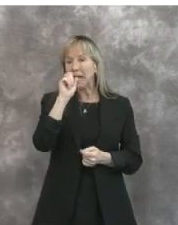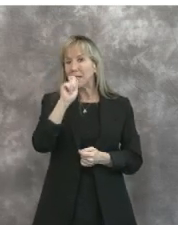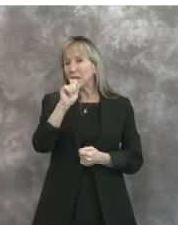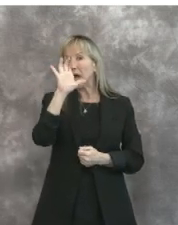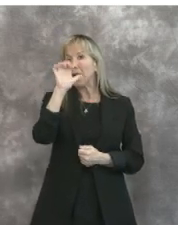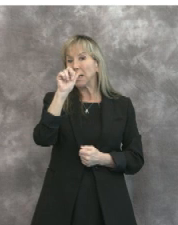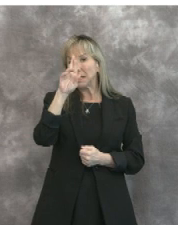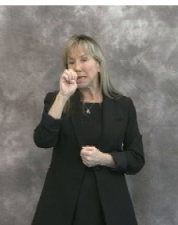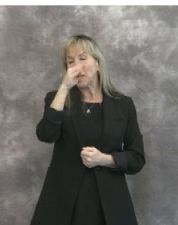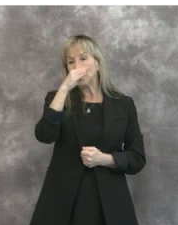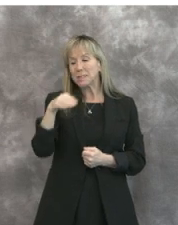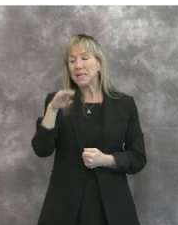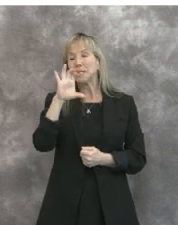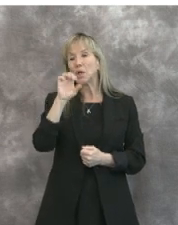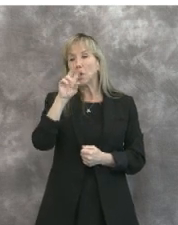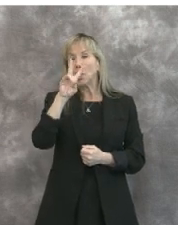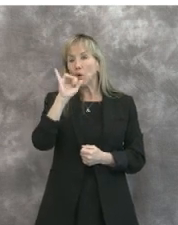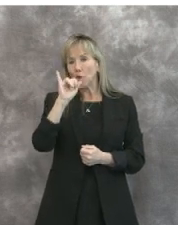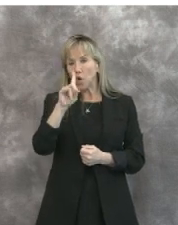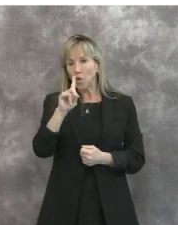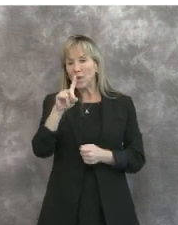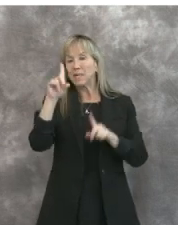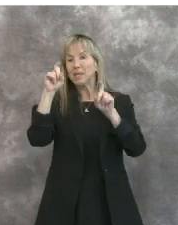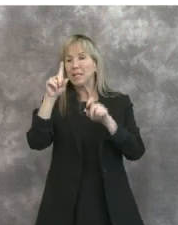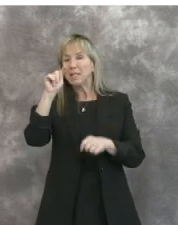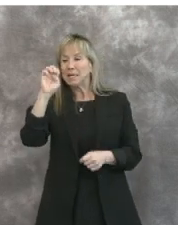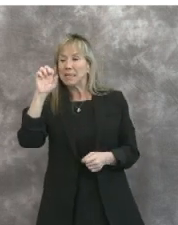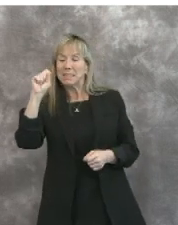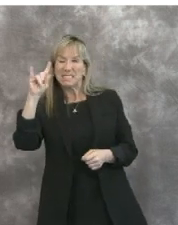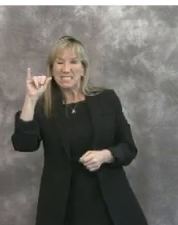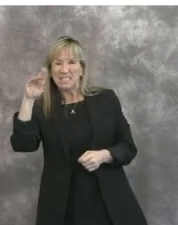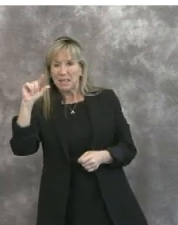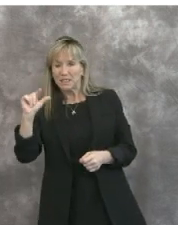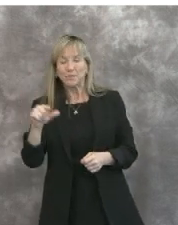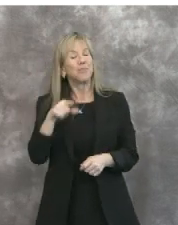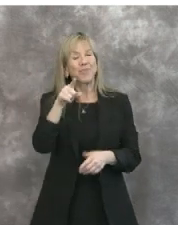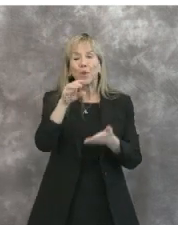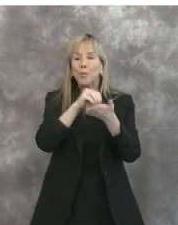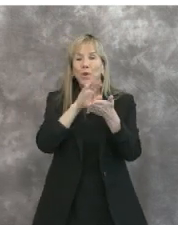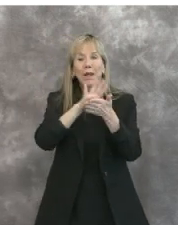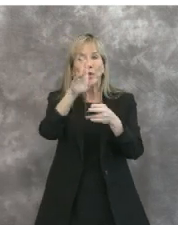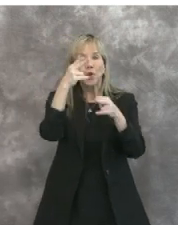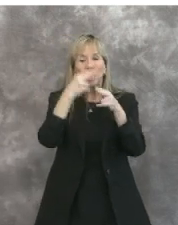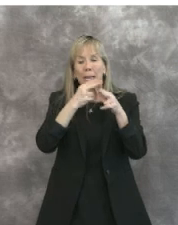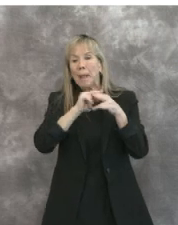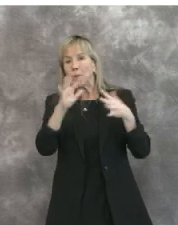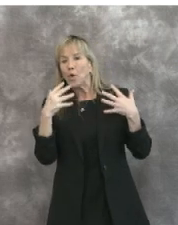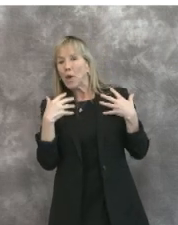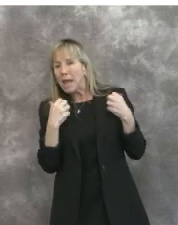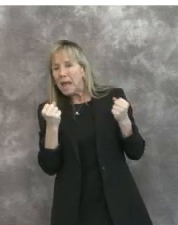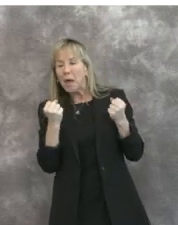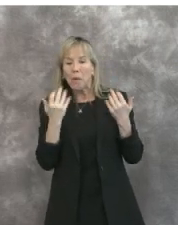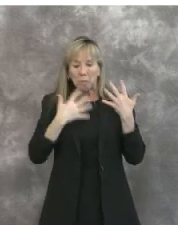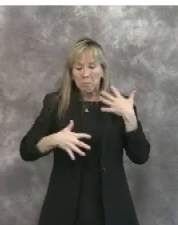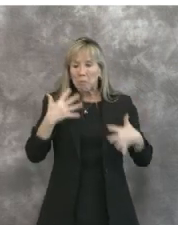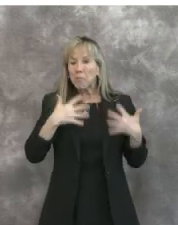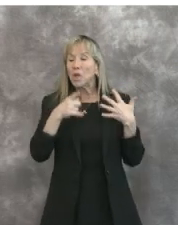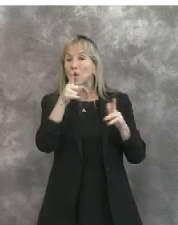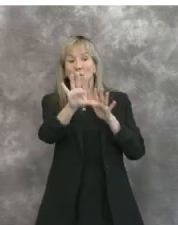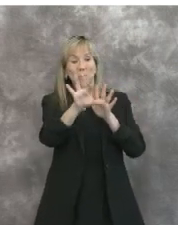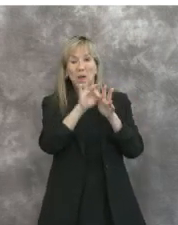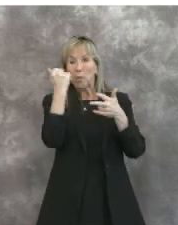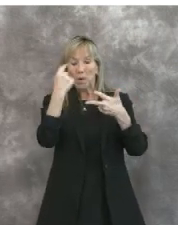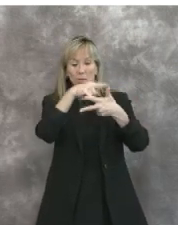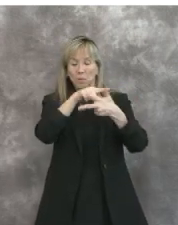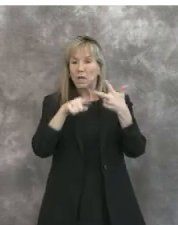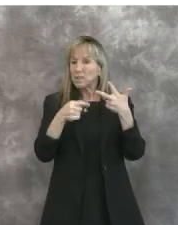lhi.care/COVID testing, answer the questions, your name, some basic information about your health coverage status, choose a testing location most convenient